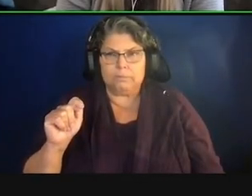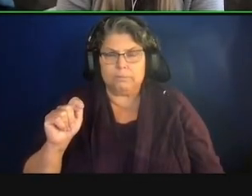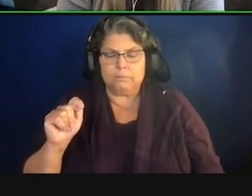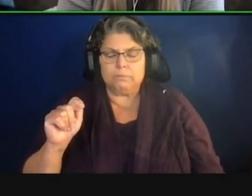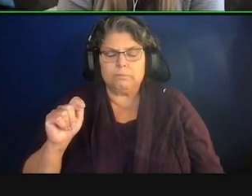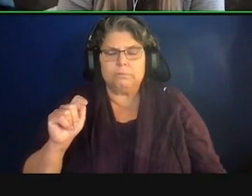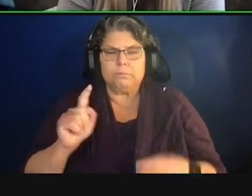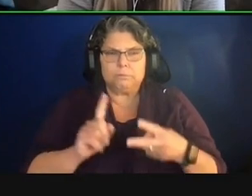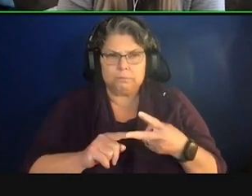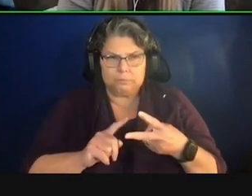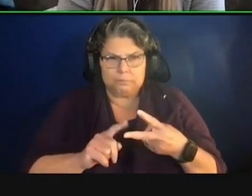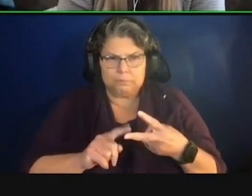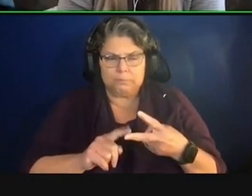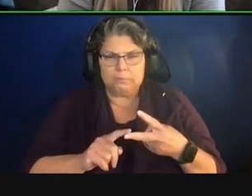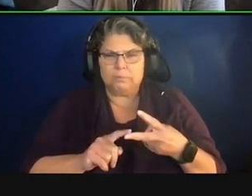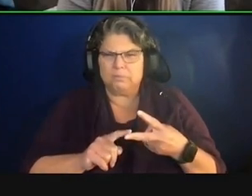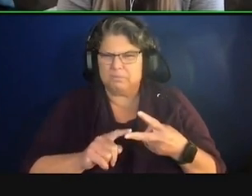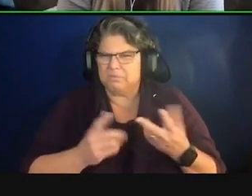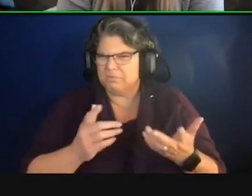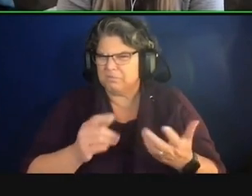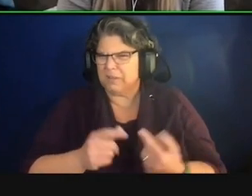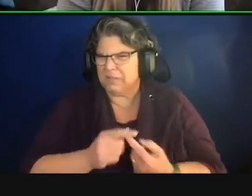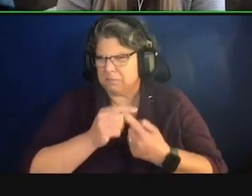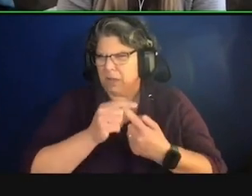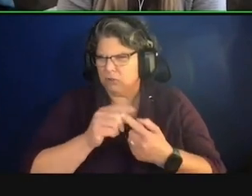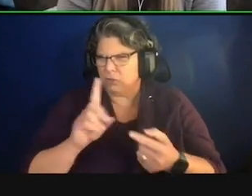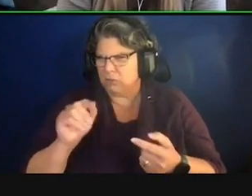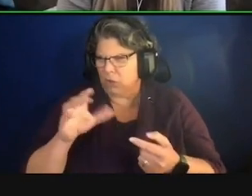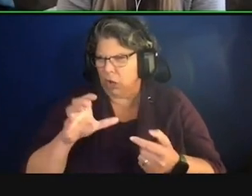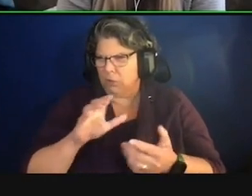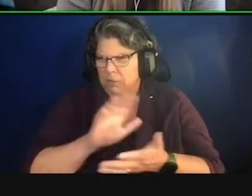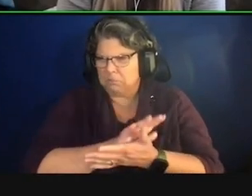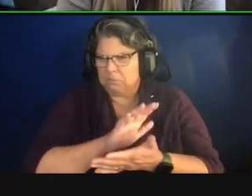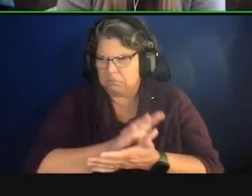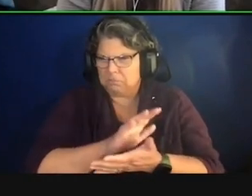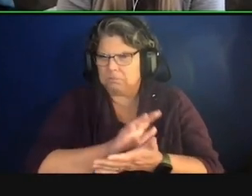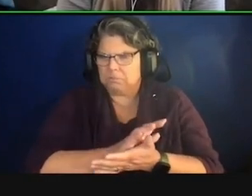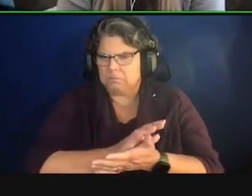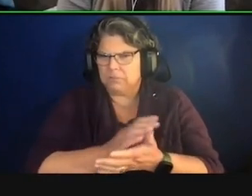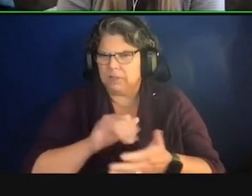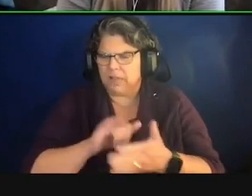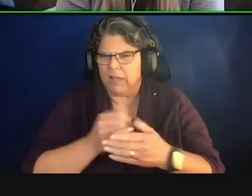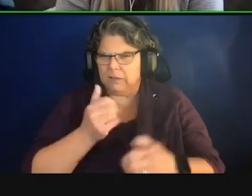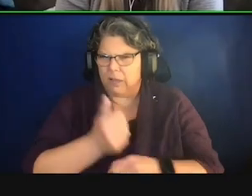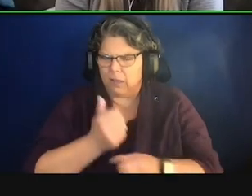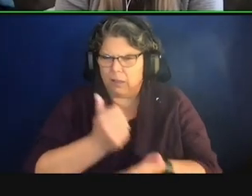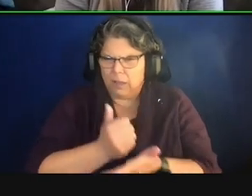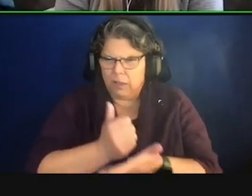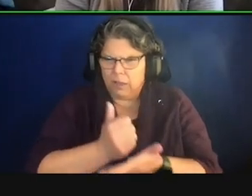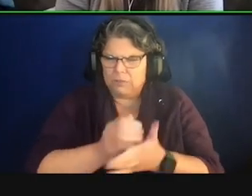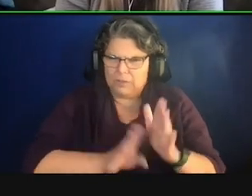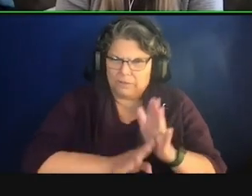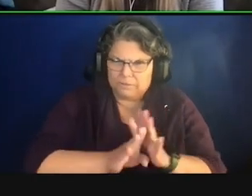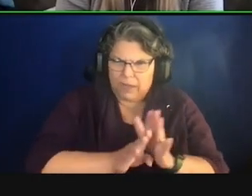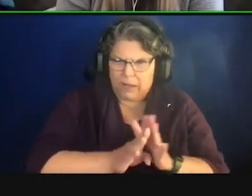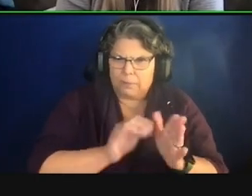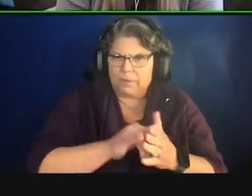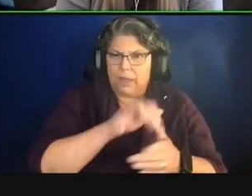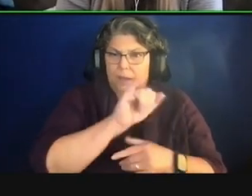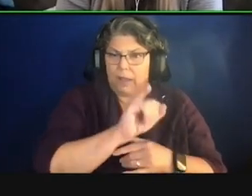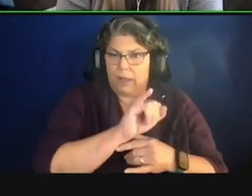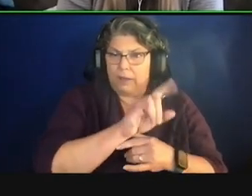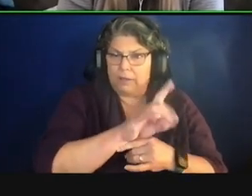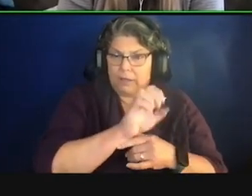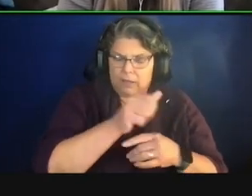We will be discussing the document that creates the Individualized Education Plan, or IEP.